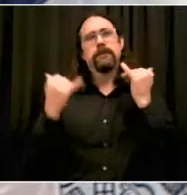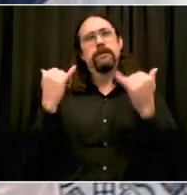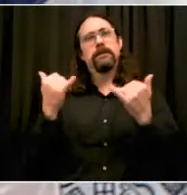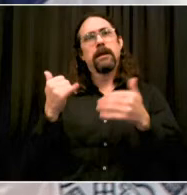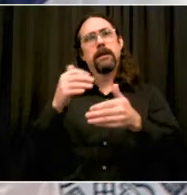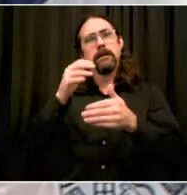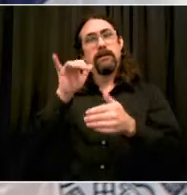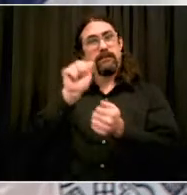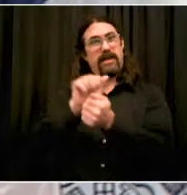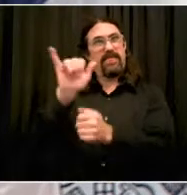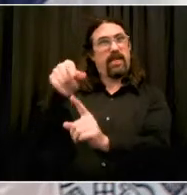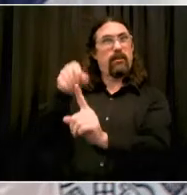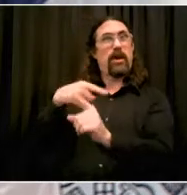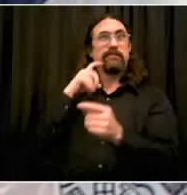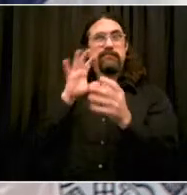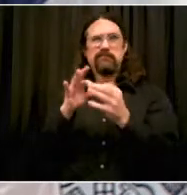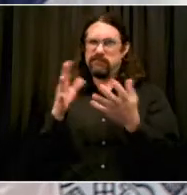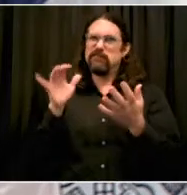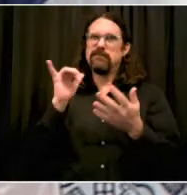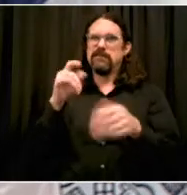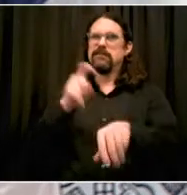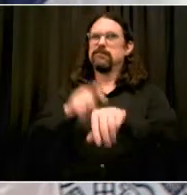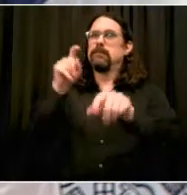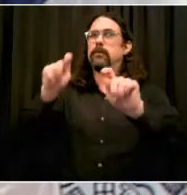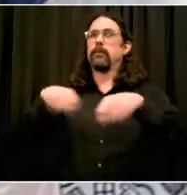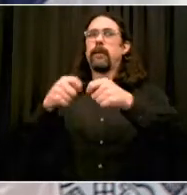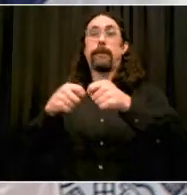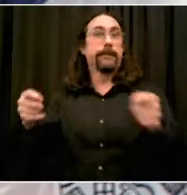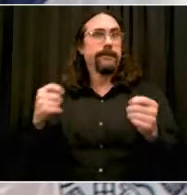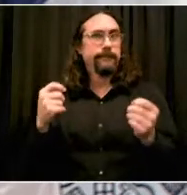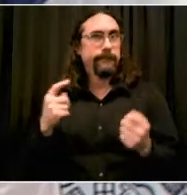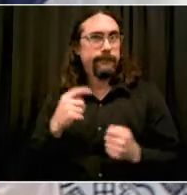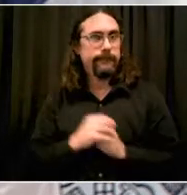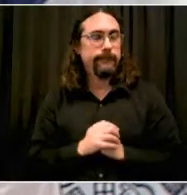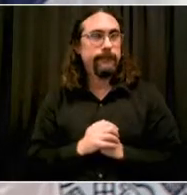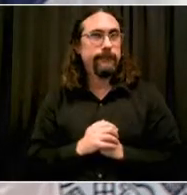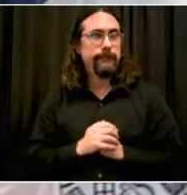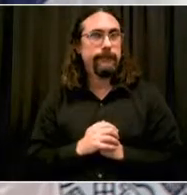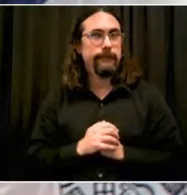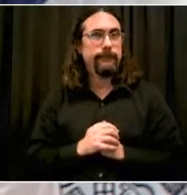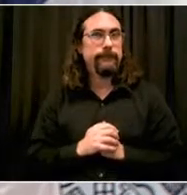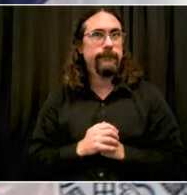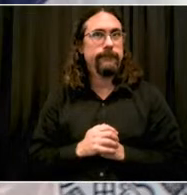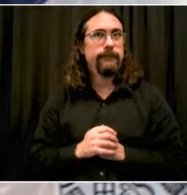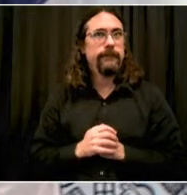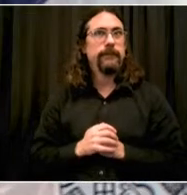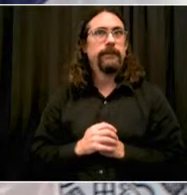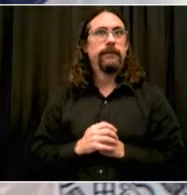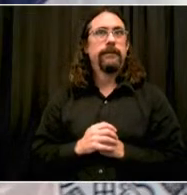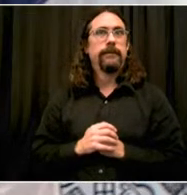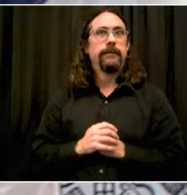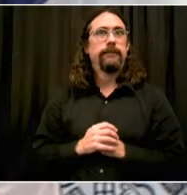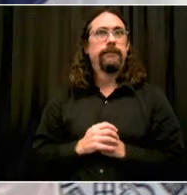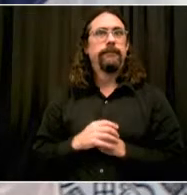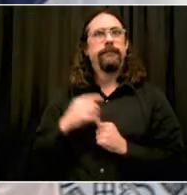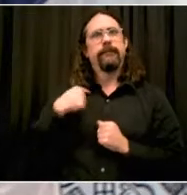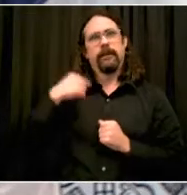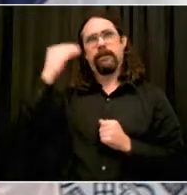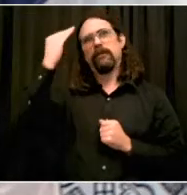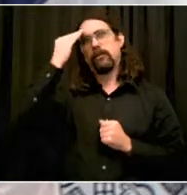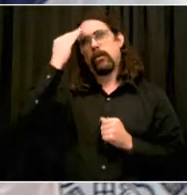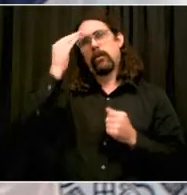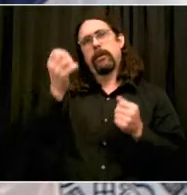kids can't go to school tomorrow. So many kids want to be in school. So many educators want to be there to greet them. But now we